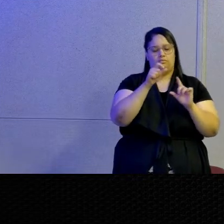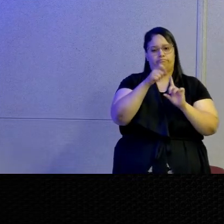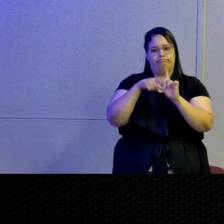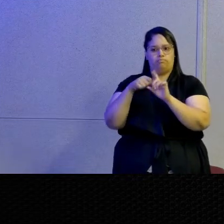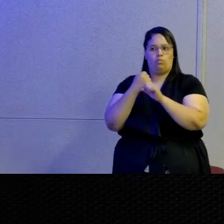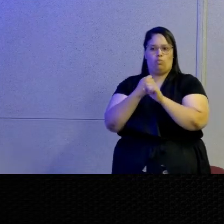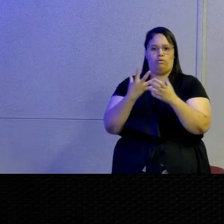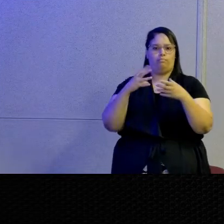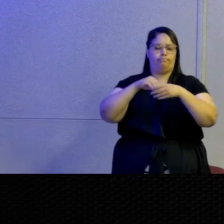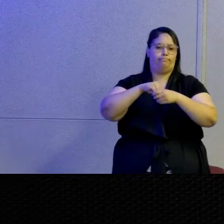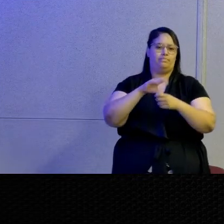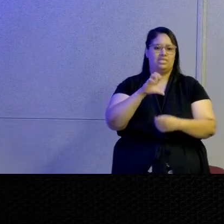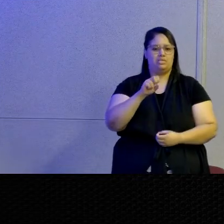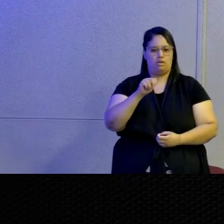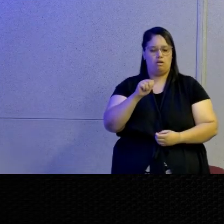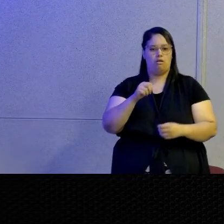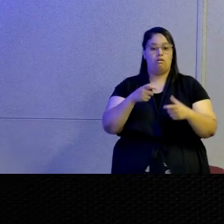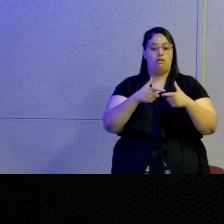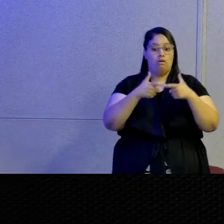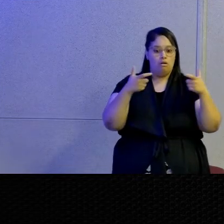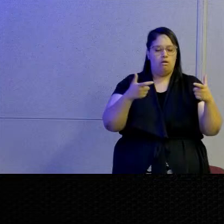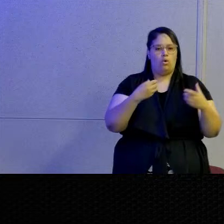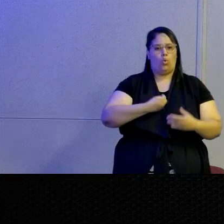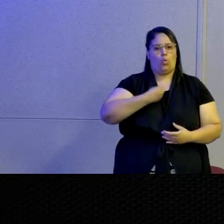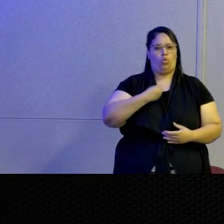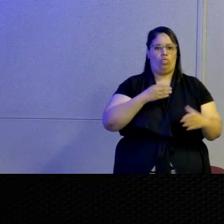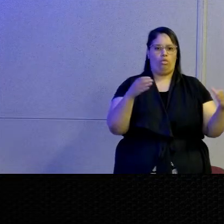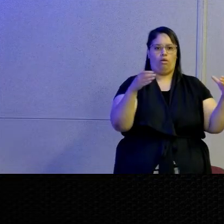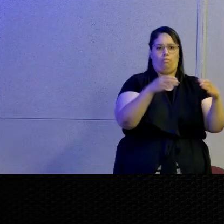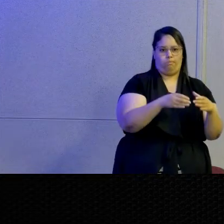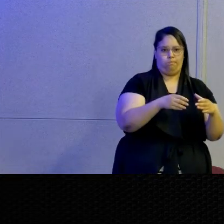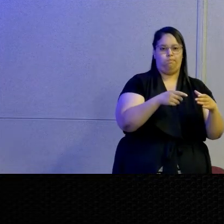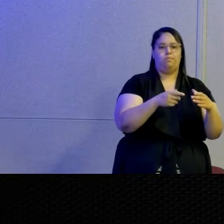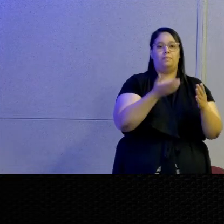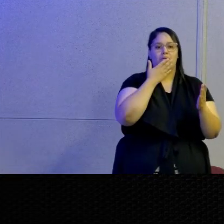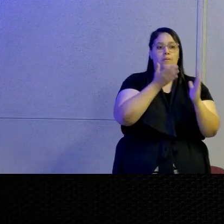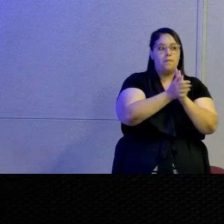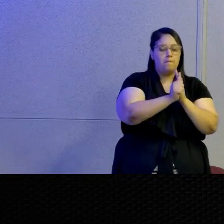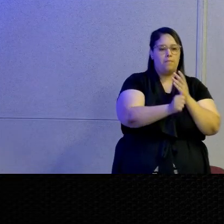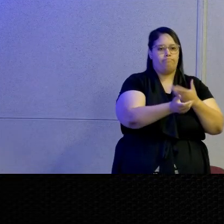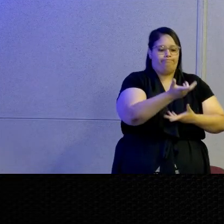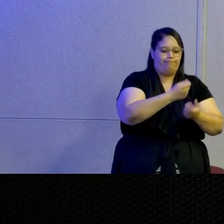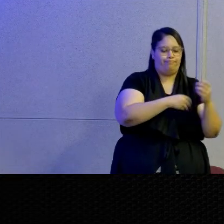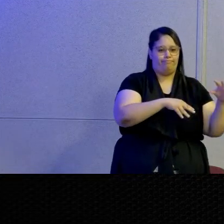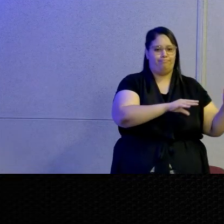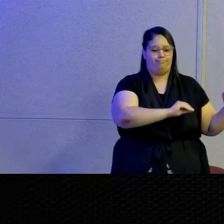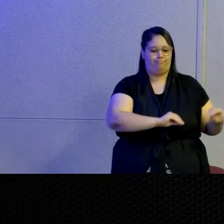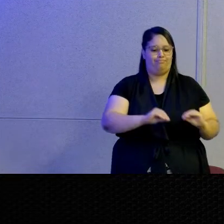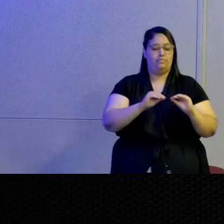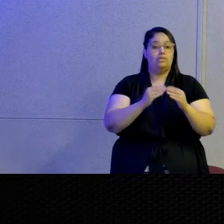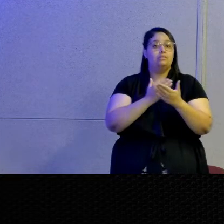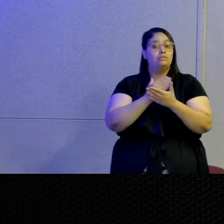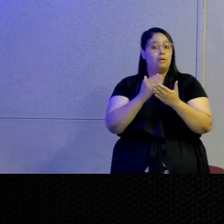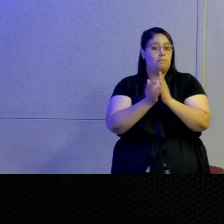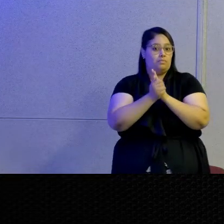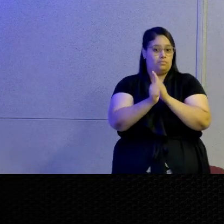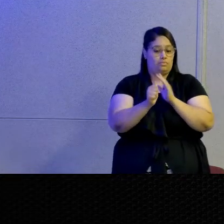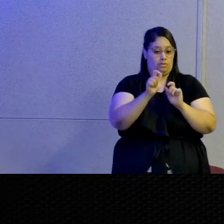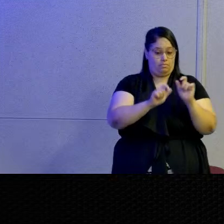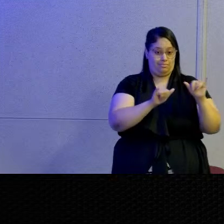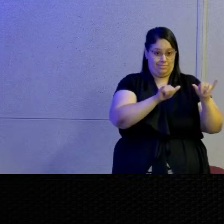have a big youthful cohort who come in. This is our talent pipeline. Some stay, but many go off